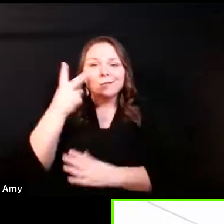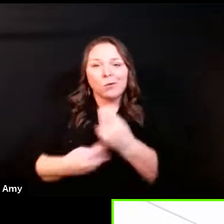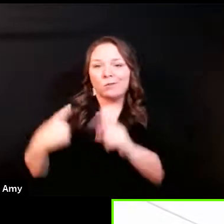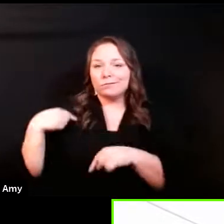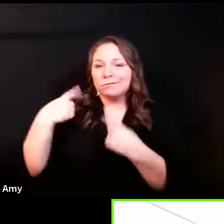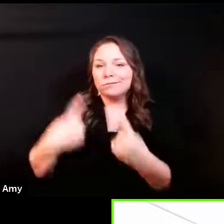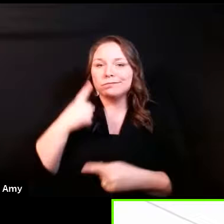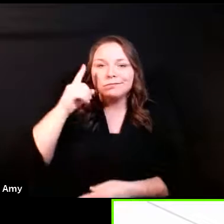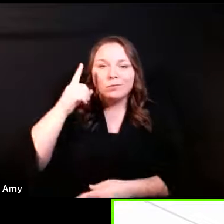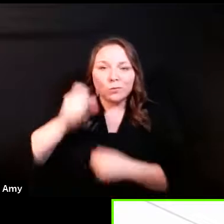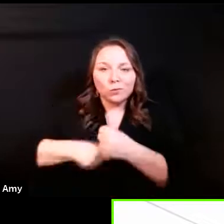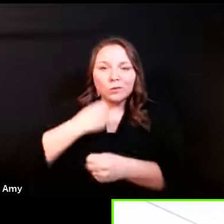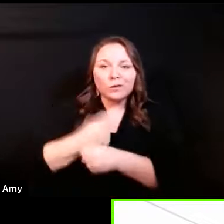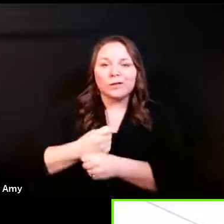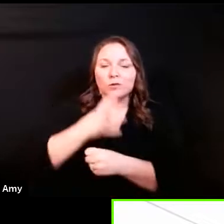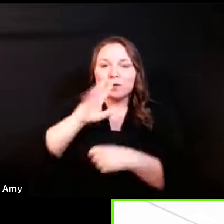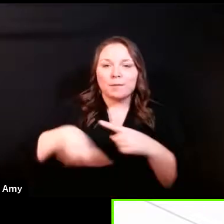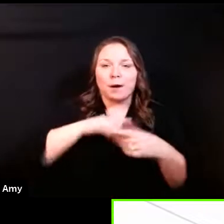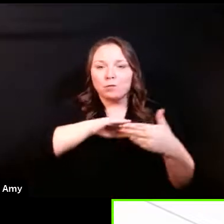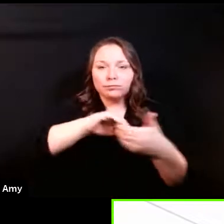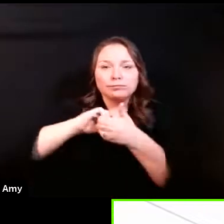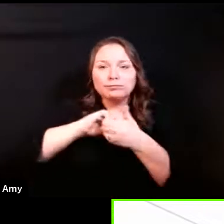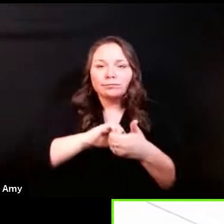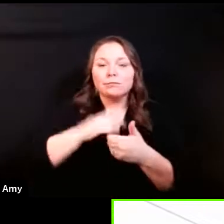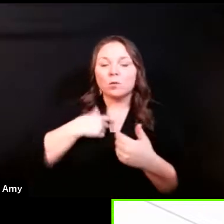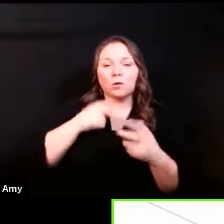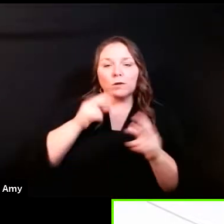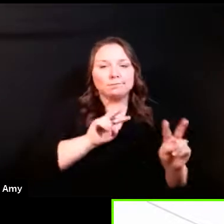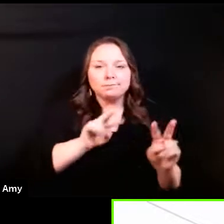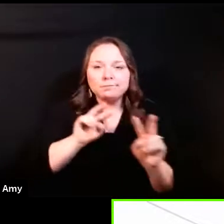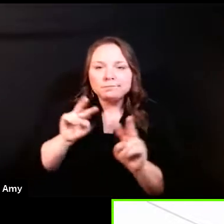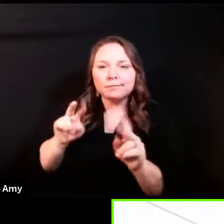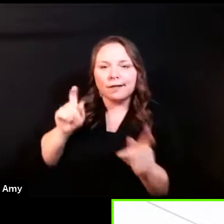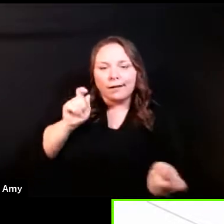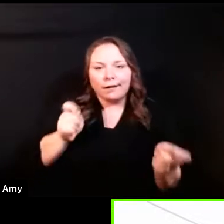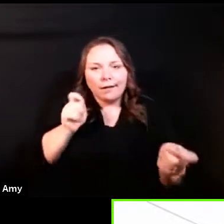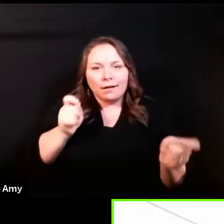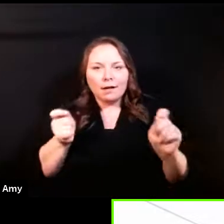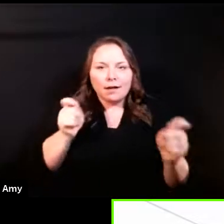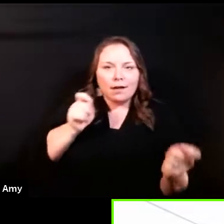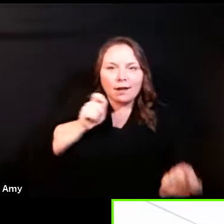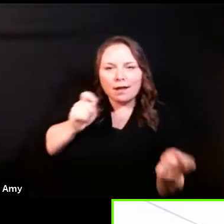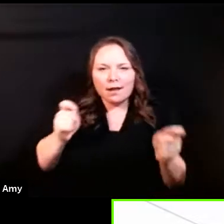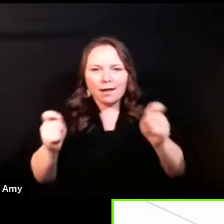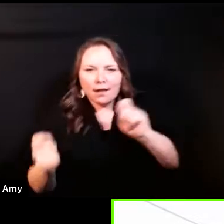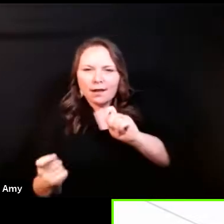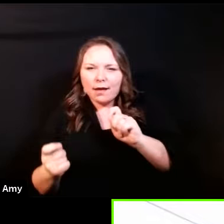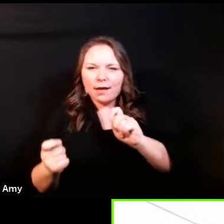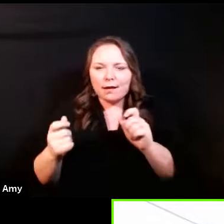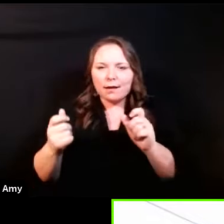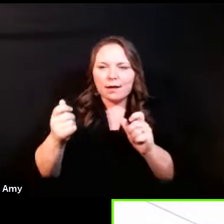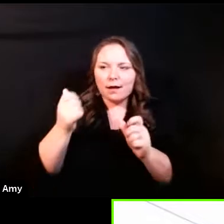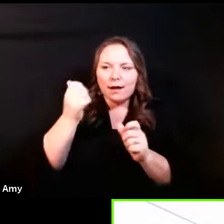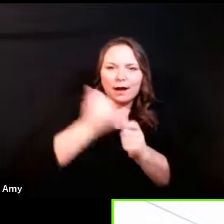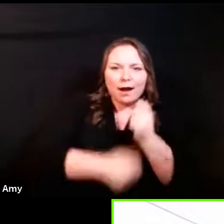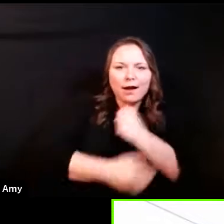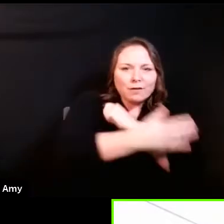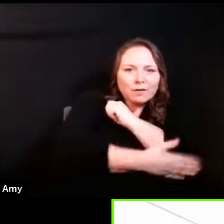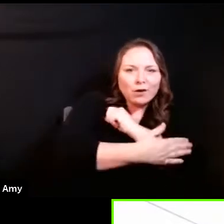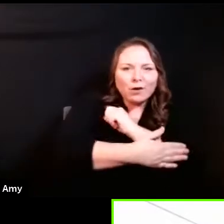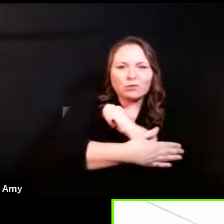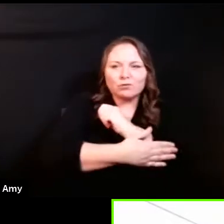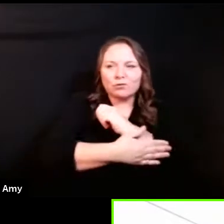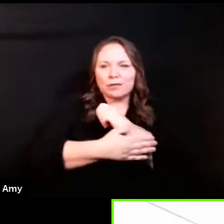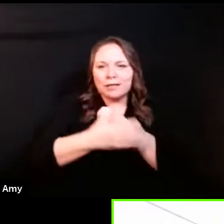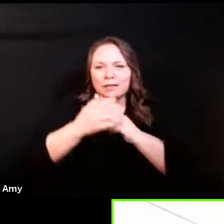last year when we talk about coordination. So as we've watched these twists and turns, as we've watched different countries fight it differently, this global fight